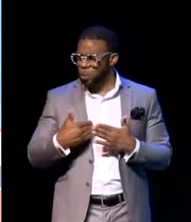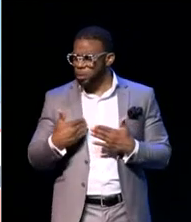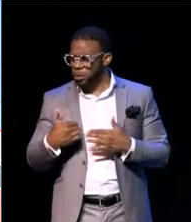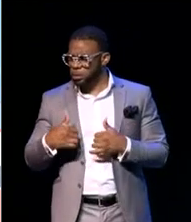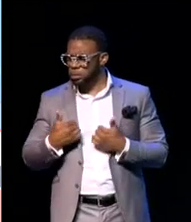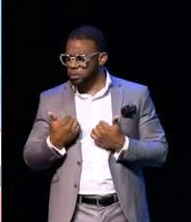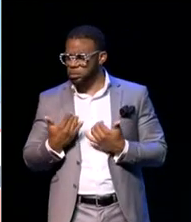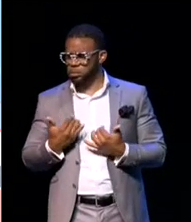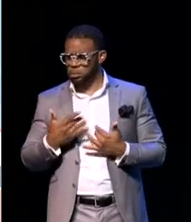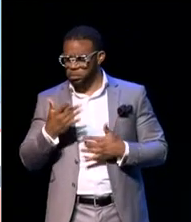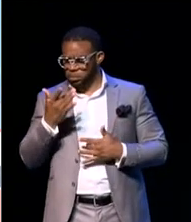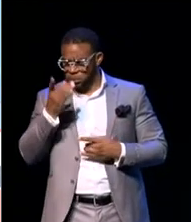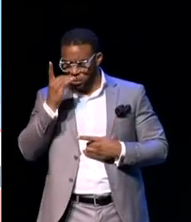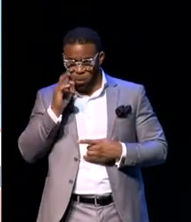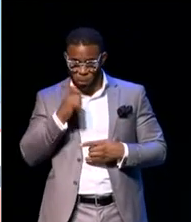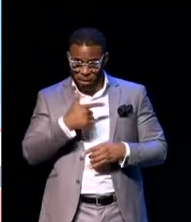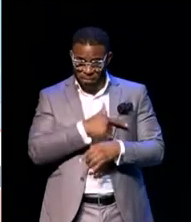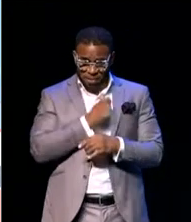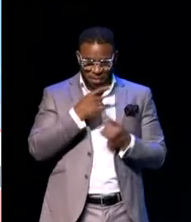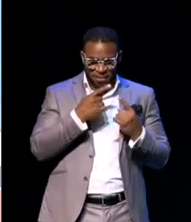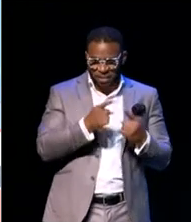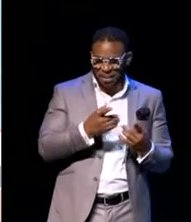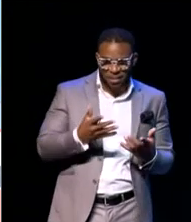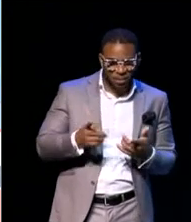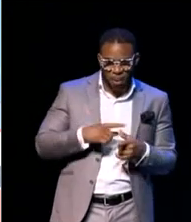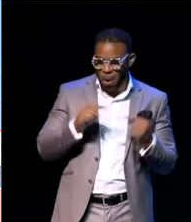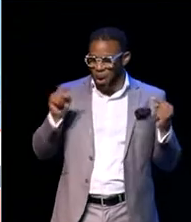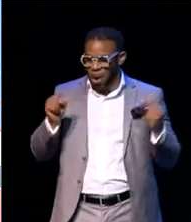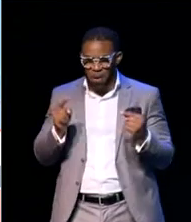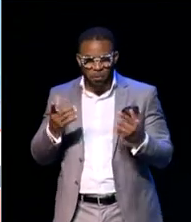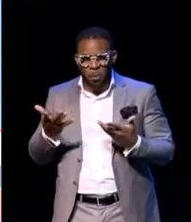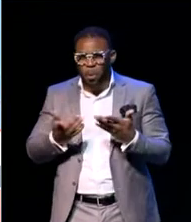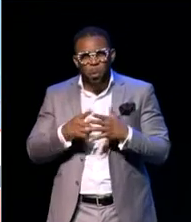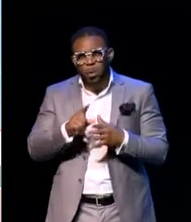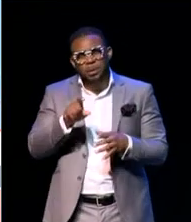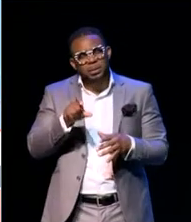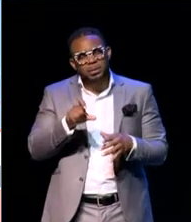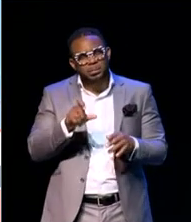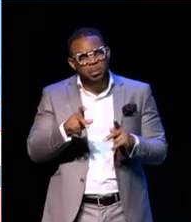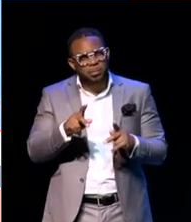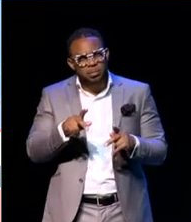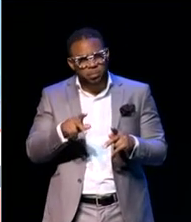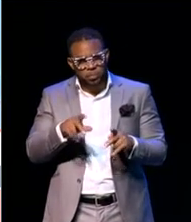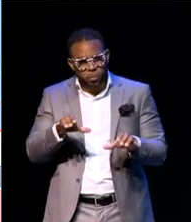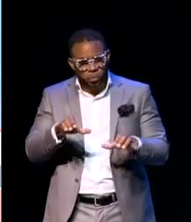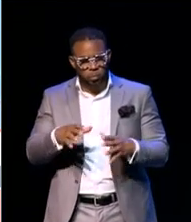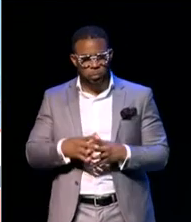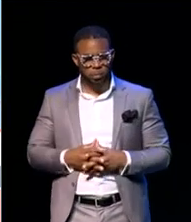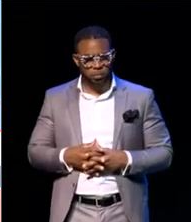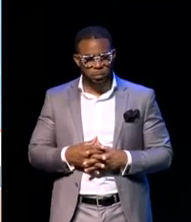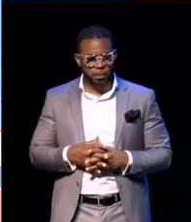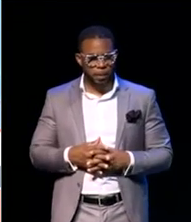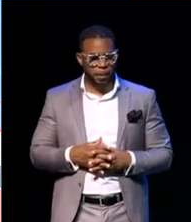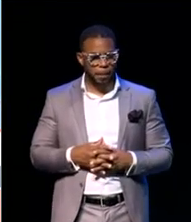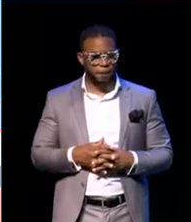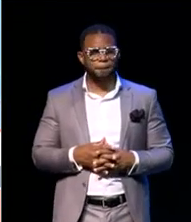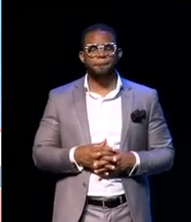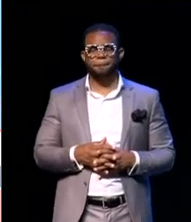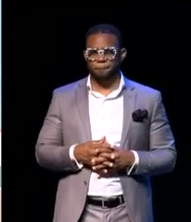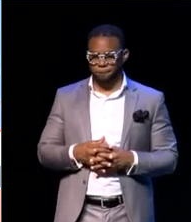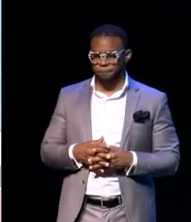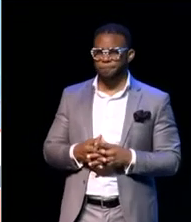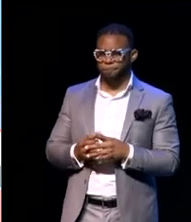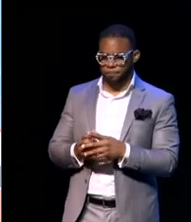pre-existing diseases, will the vaccine be effective or harmful? What do those folks need to know? Yeah,